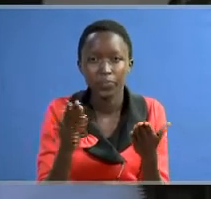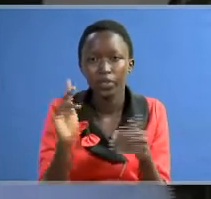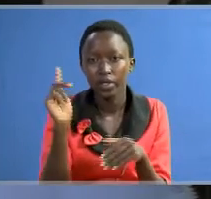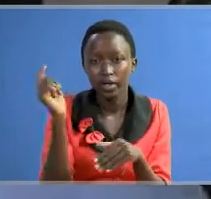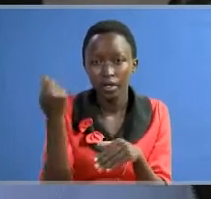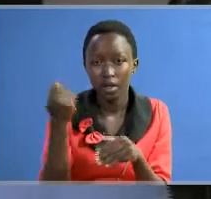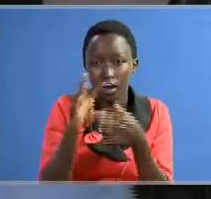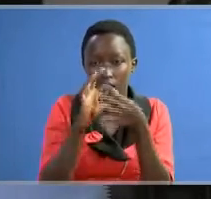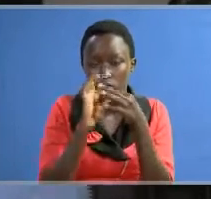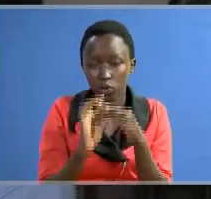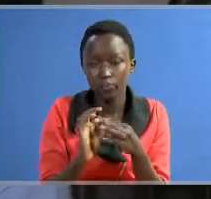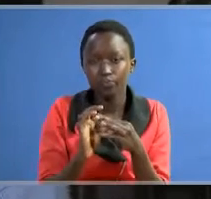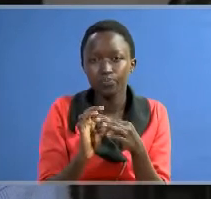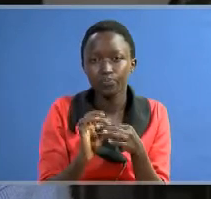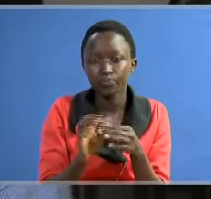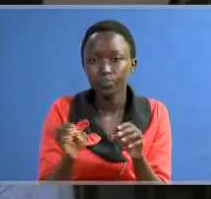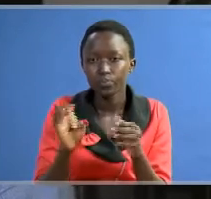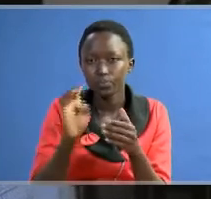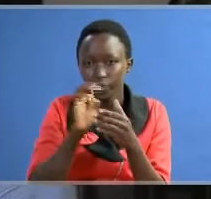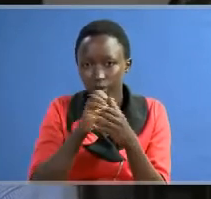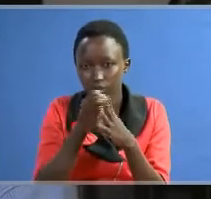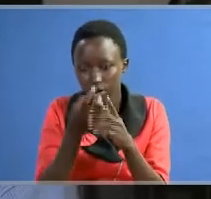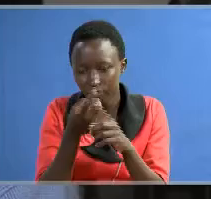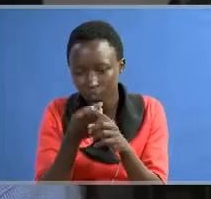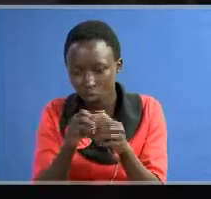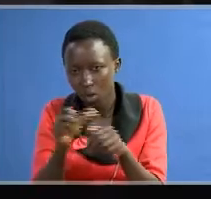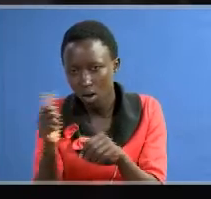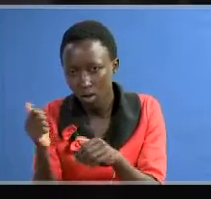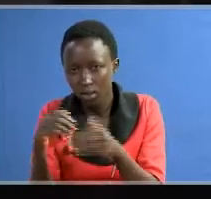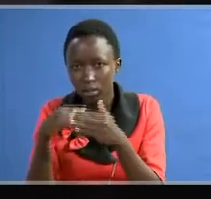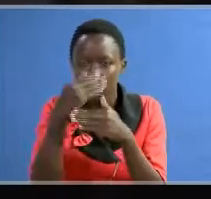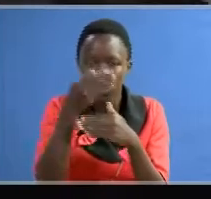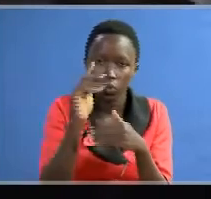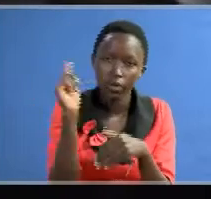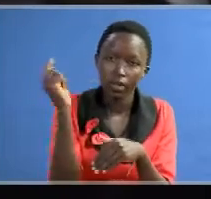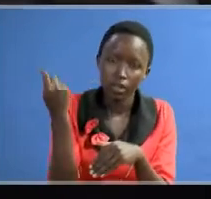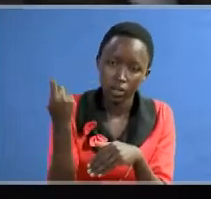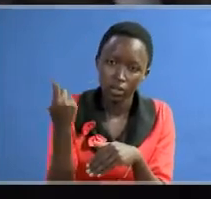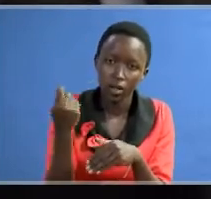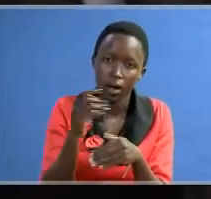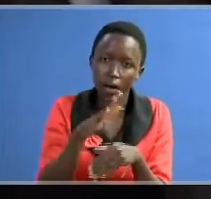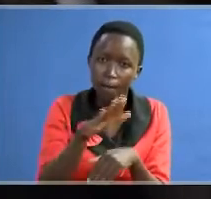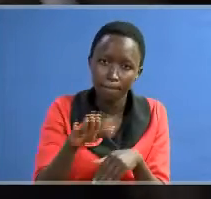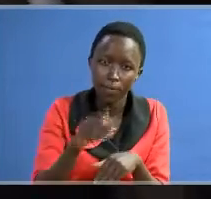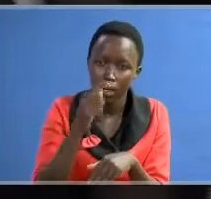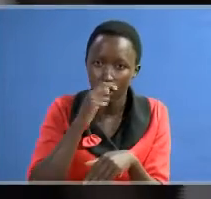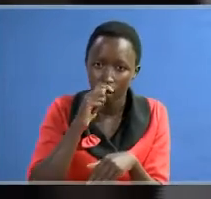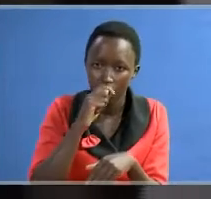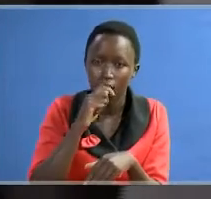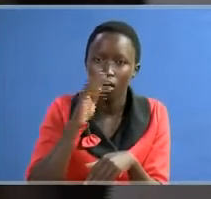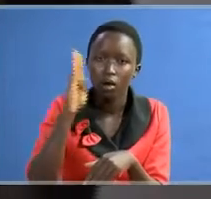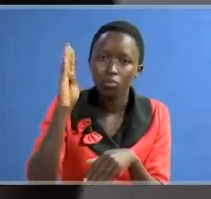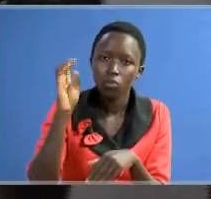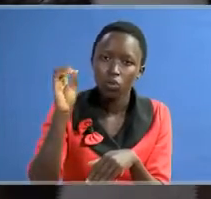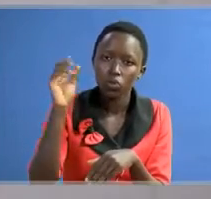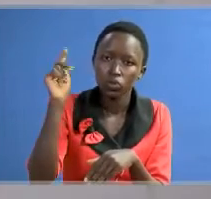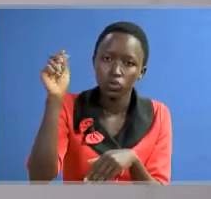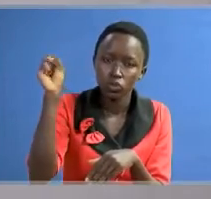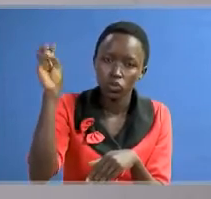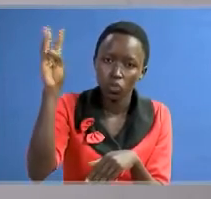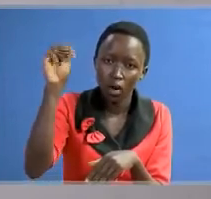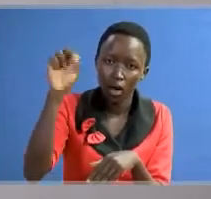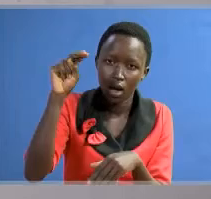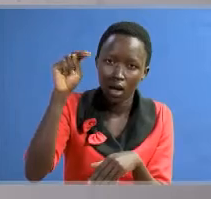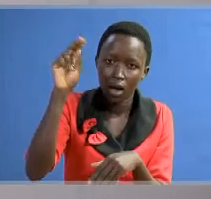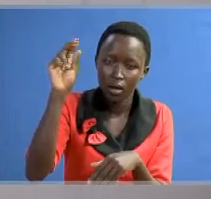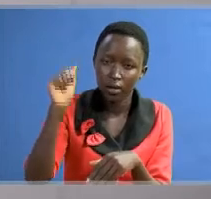Kenyan culture, even cultures from beyond Kenya, from places like Tanzania, Botswana, all that